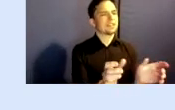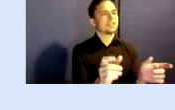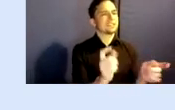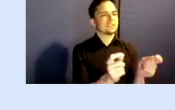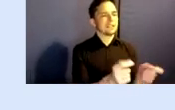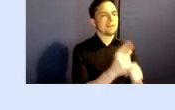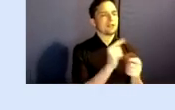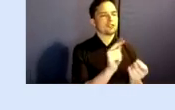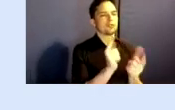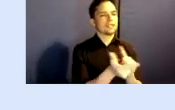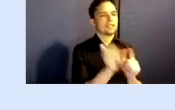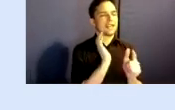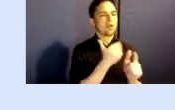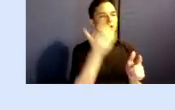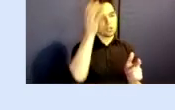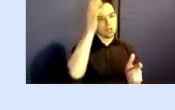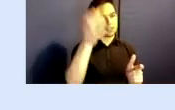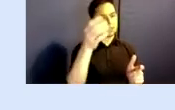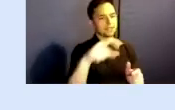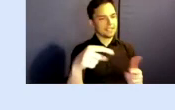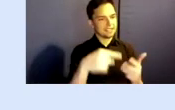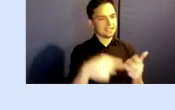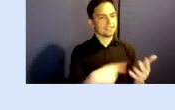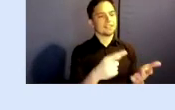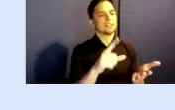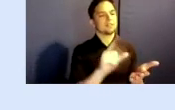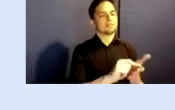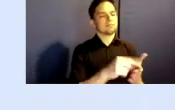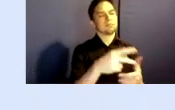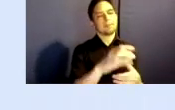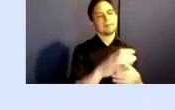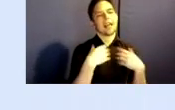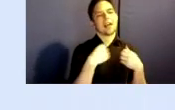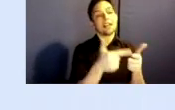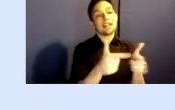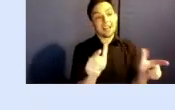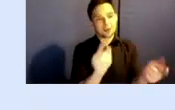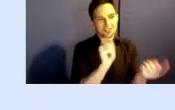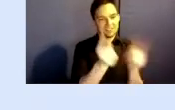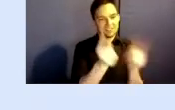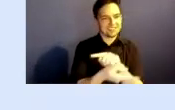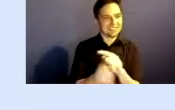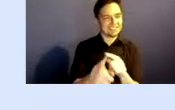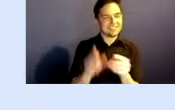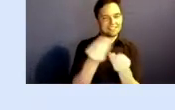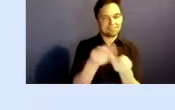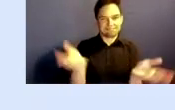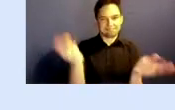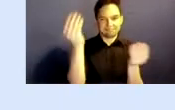translate our concept and our needs into a public health language so that we can get